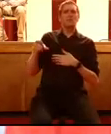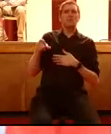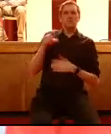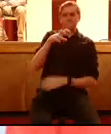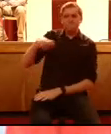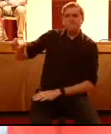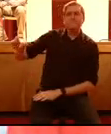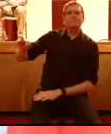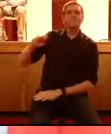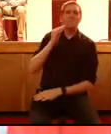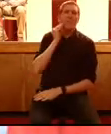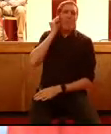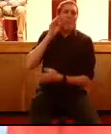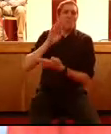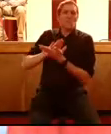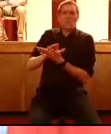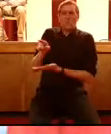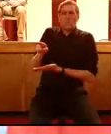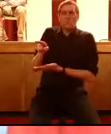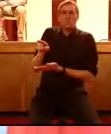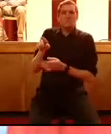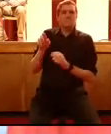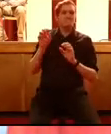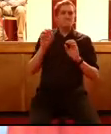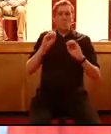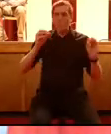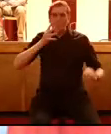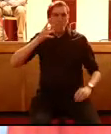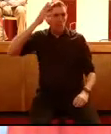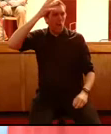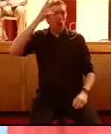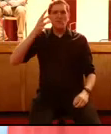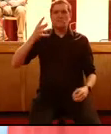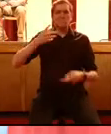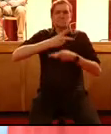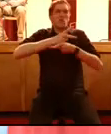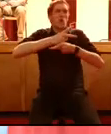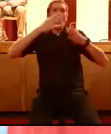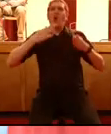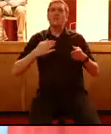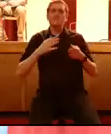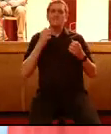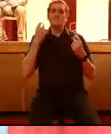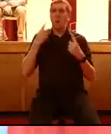moved to homeschool without a parent or guardian understanding.